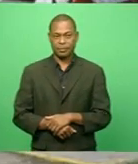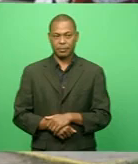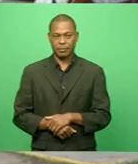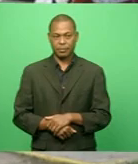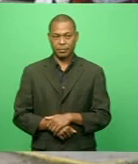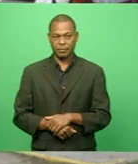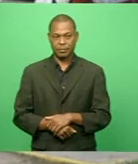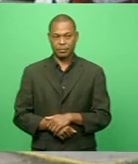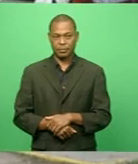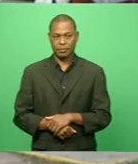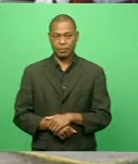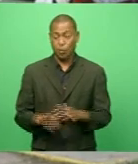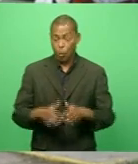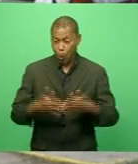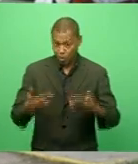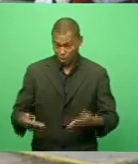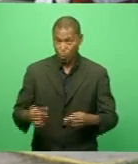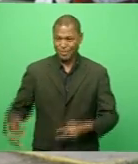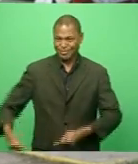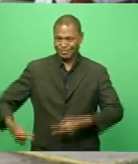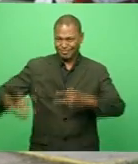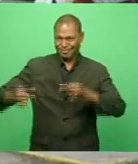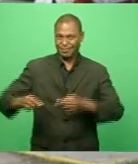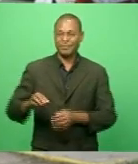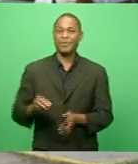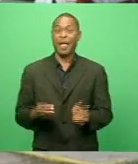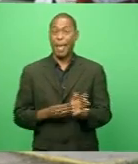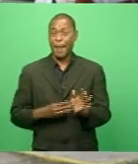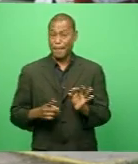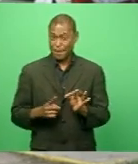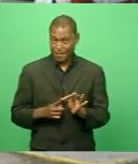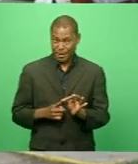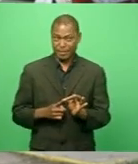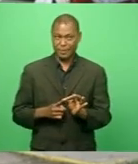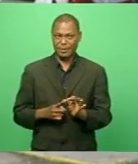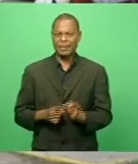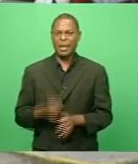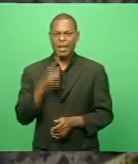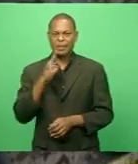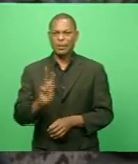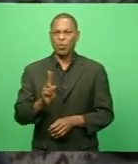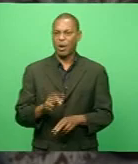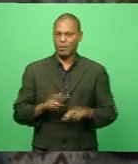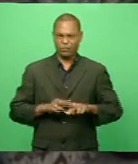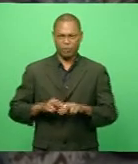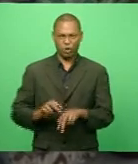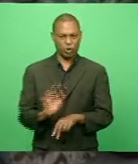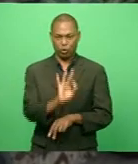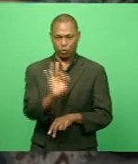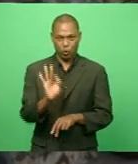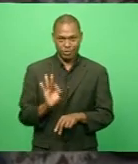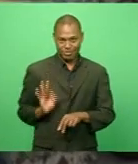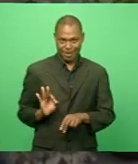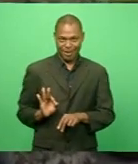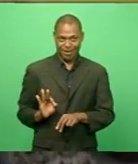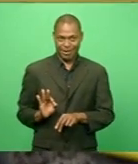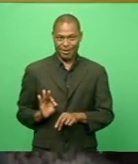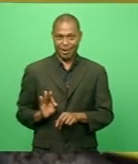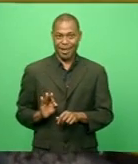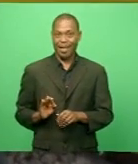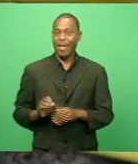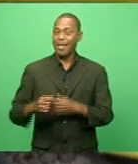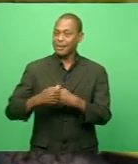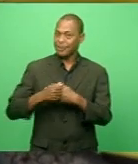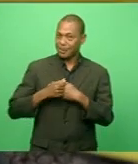zone. Meanwhile, opposition MP Ratu Antonio Lalambalavu says Fiji is not out of the woods yet and Fijians must remain